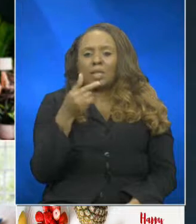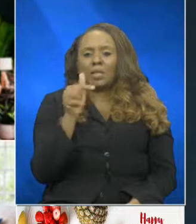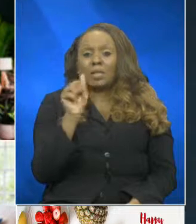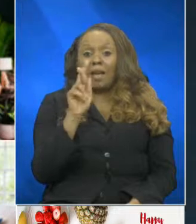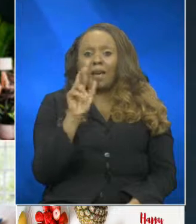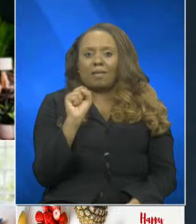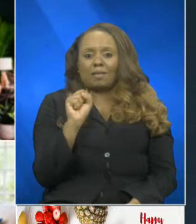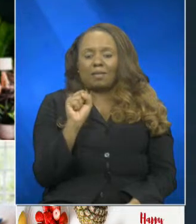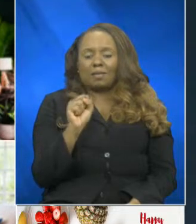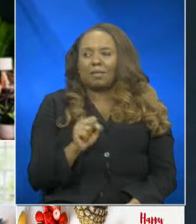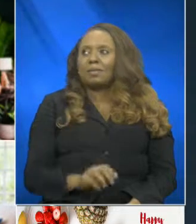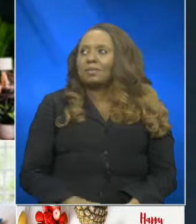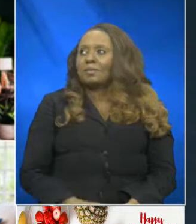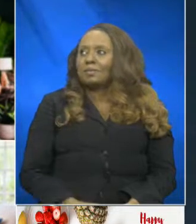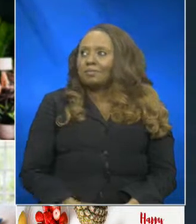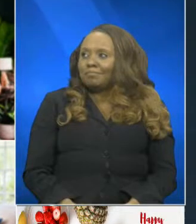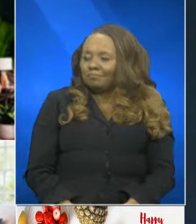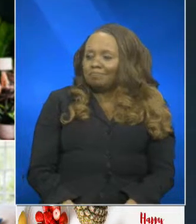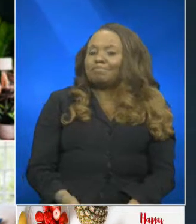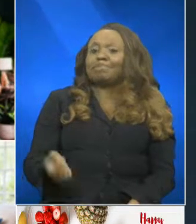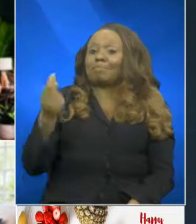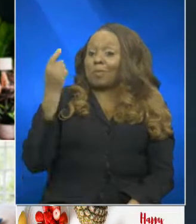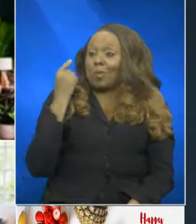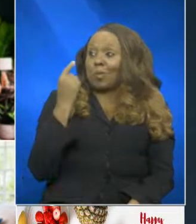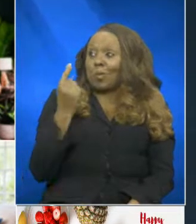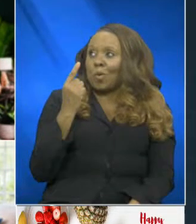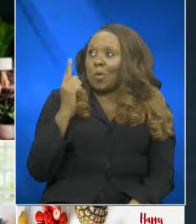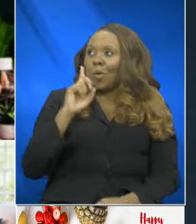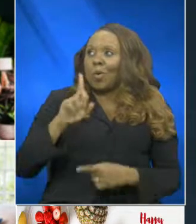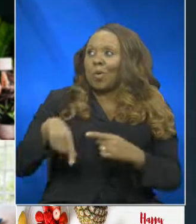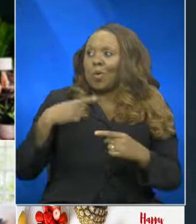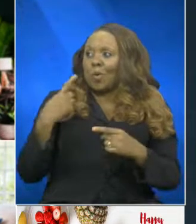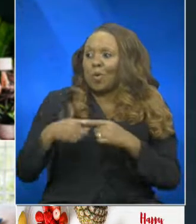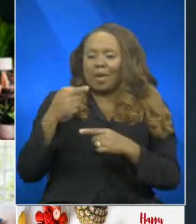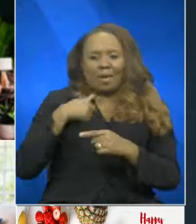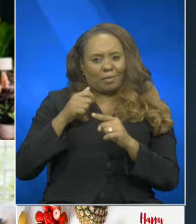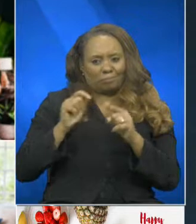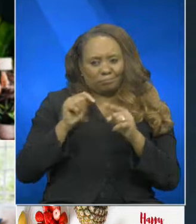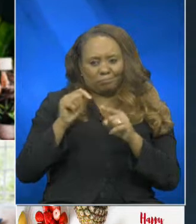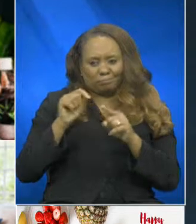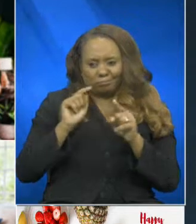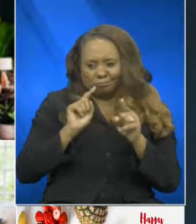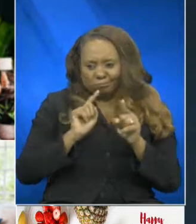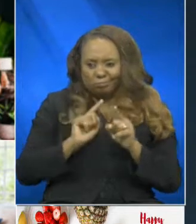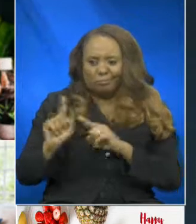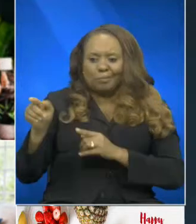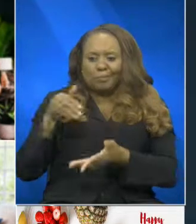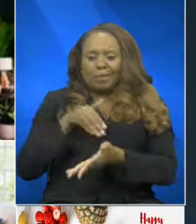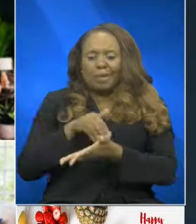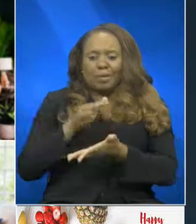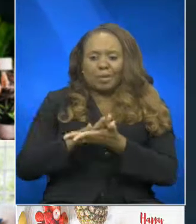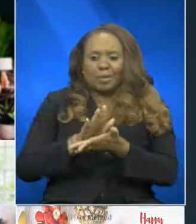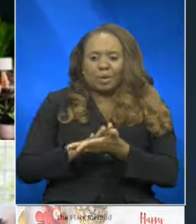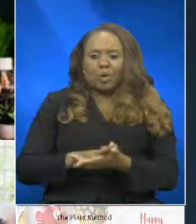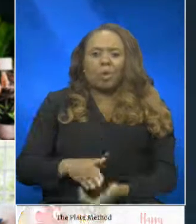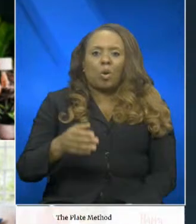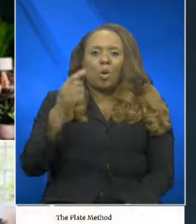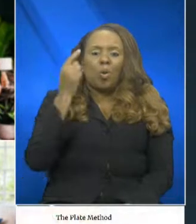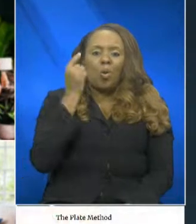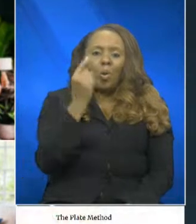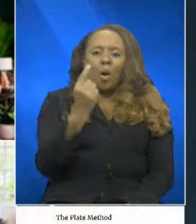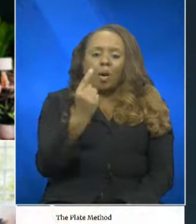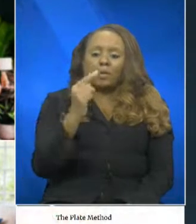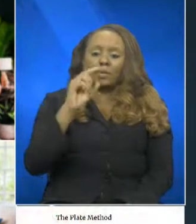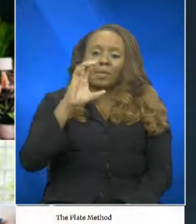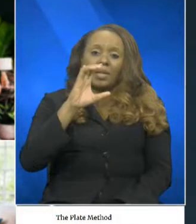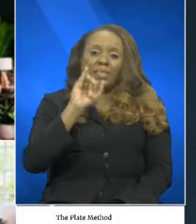Cigars, one cigar when I was going through medical school was addressed as being equivalent to 10 cigarettes or